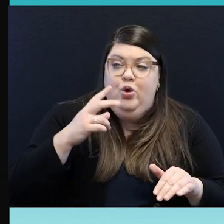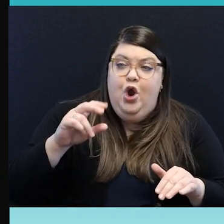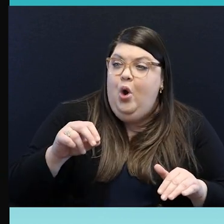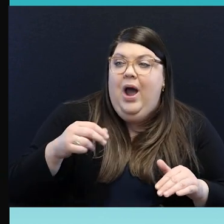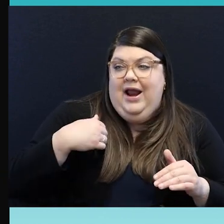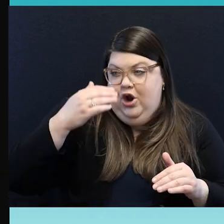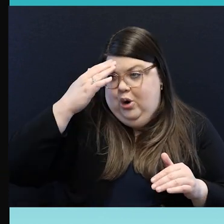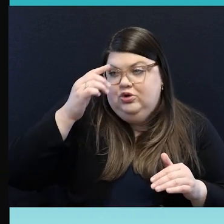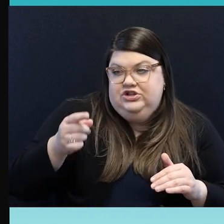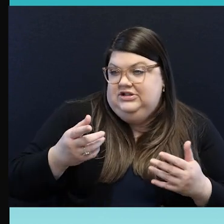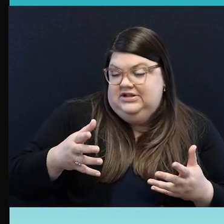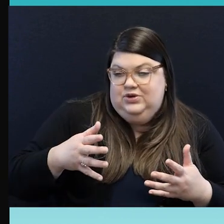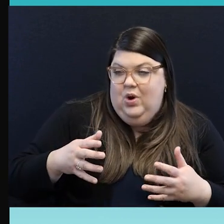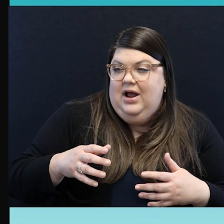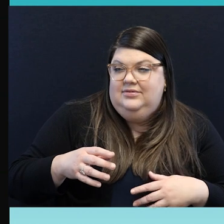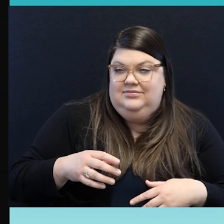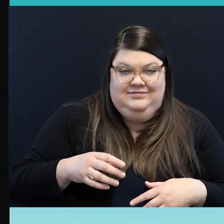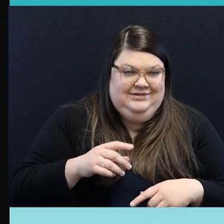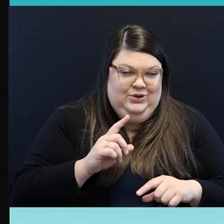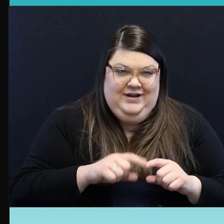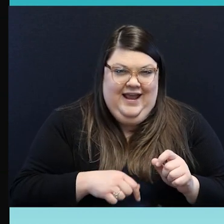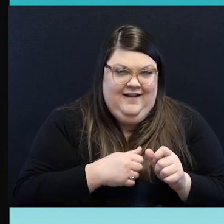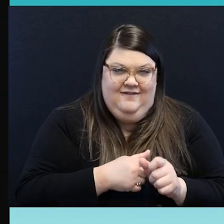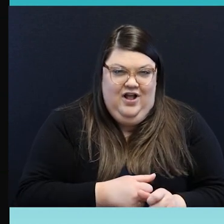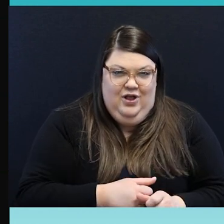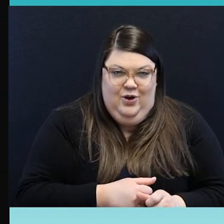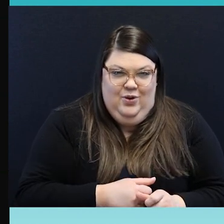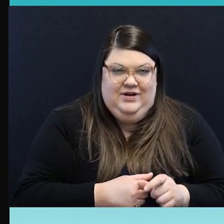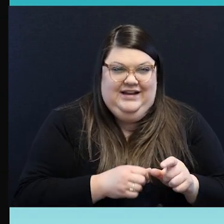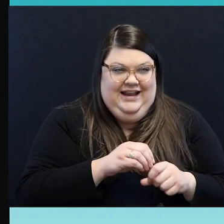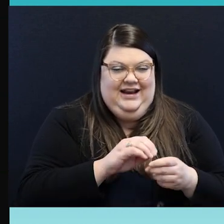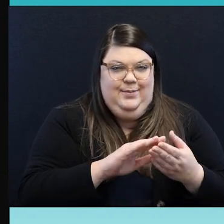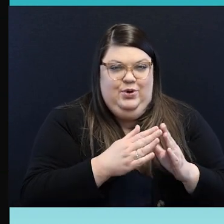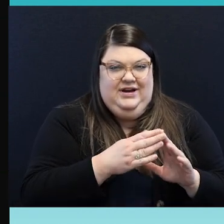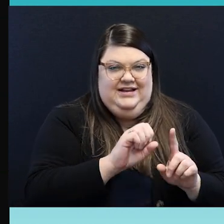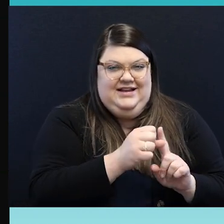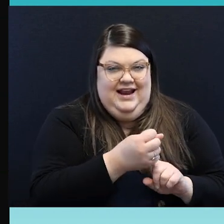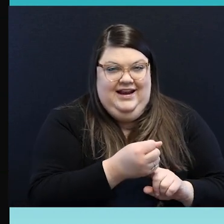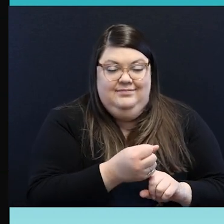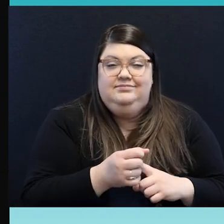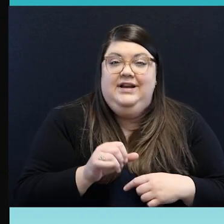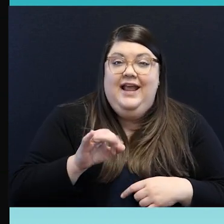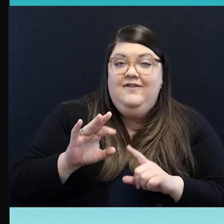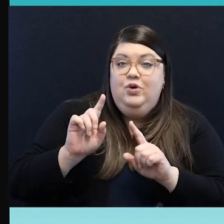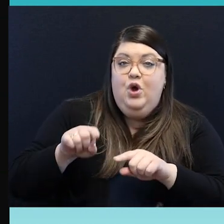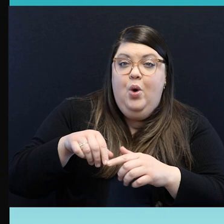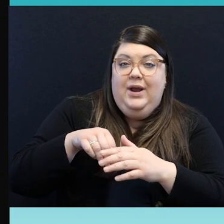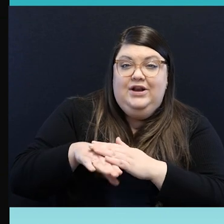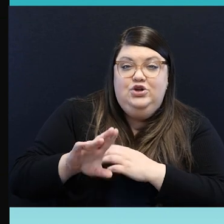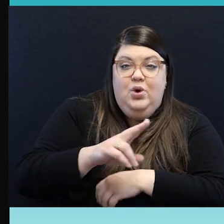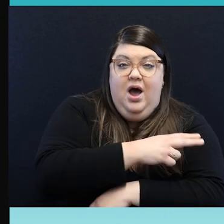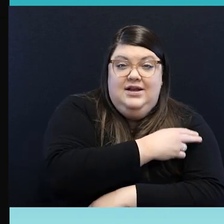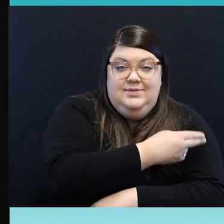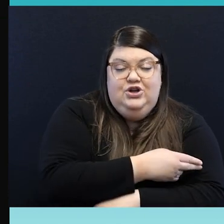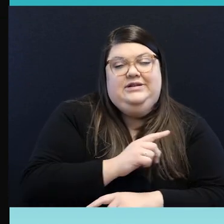the agent in the community setting. When you go into a hospital setting, that does change in terms of